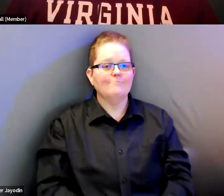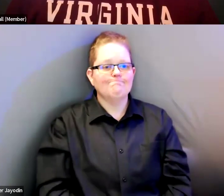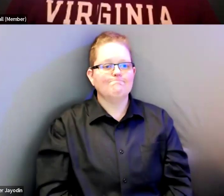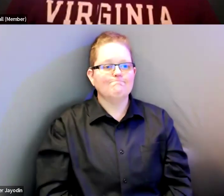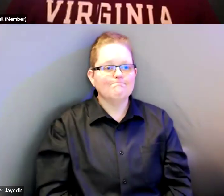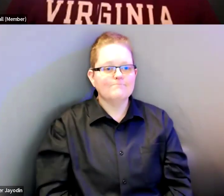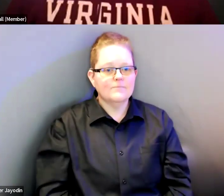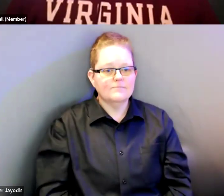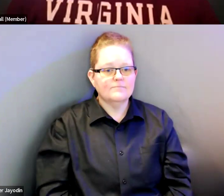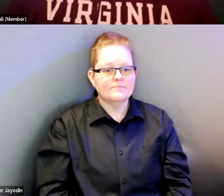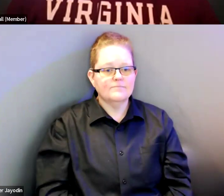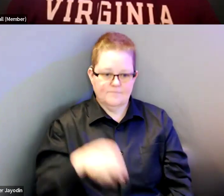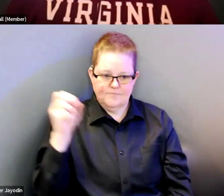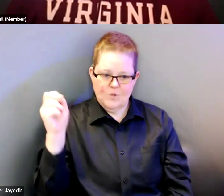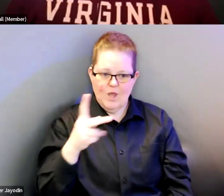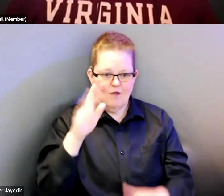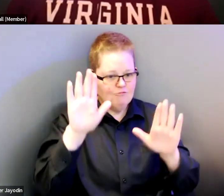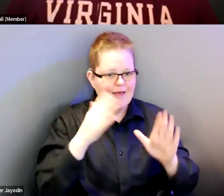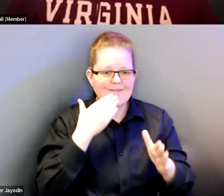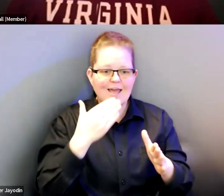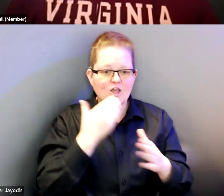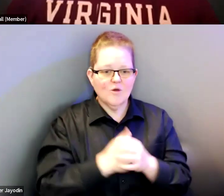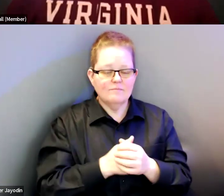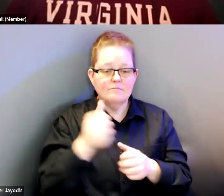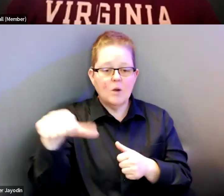That's great. Thank you. Anybody else wish to weigh in?